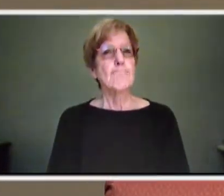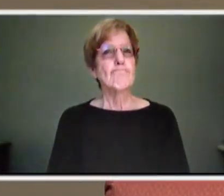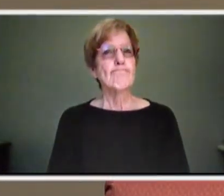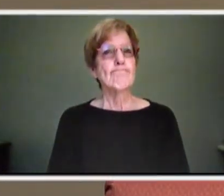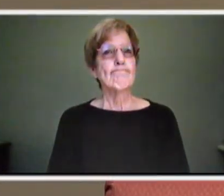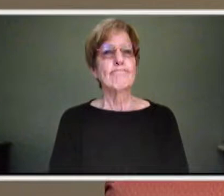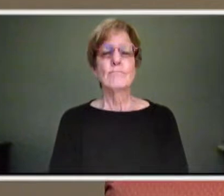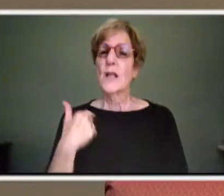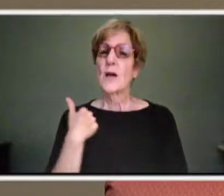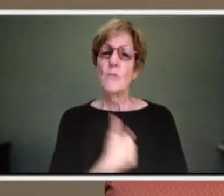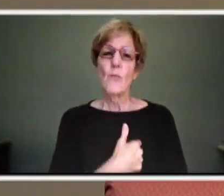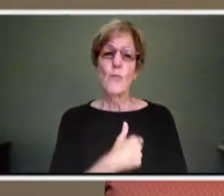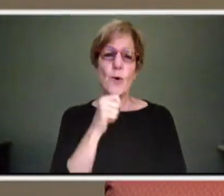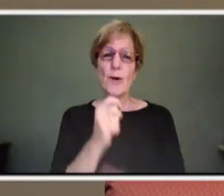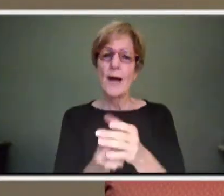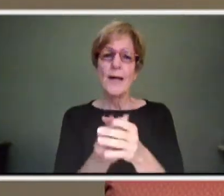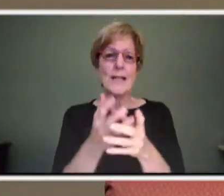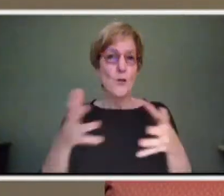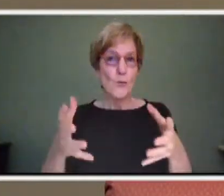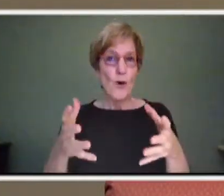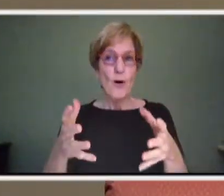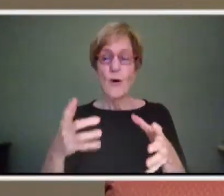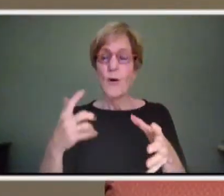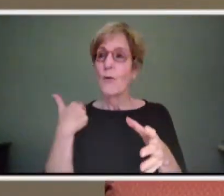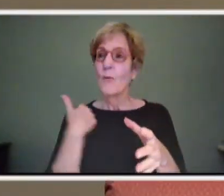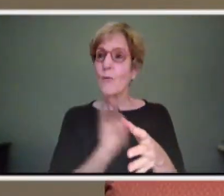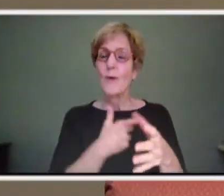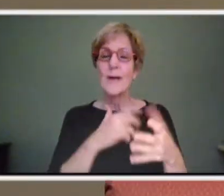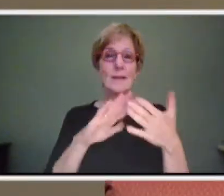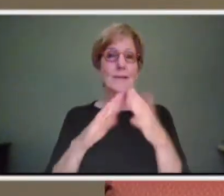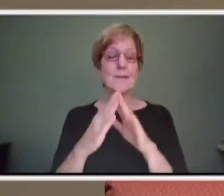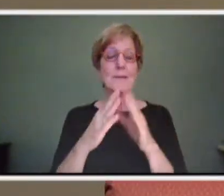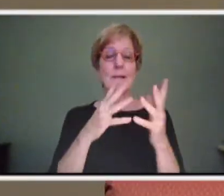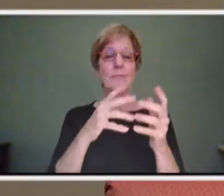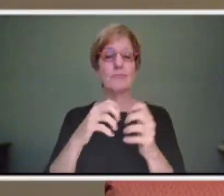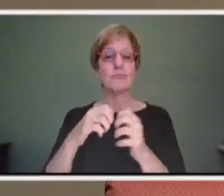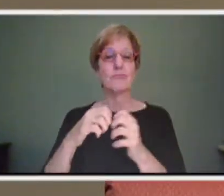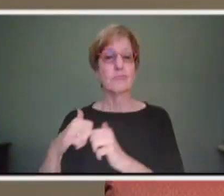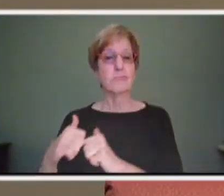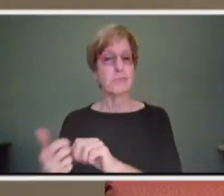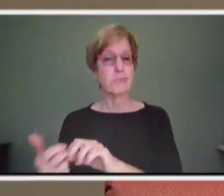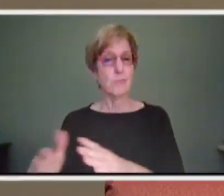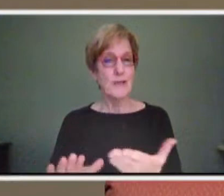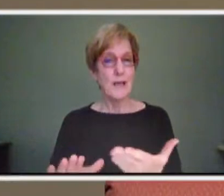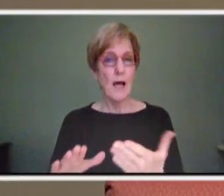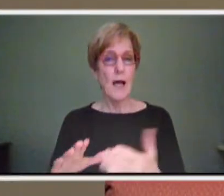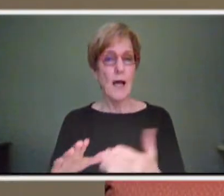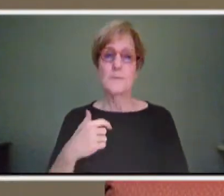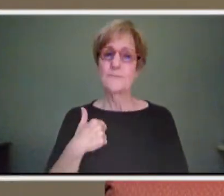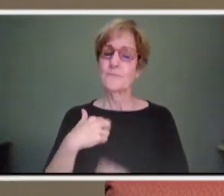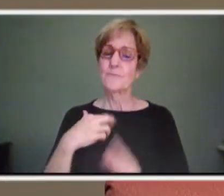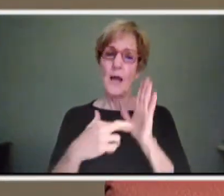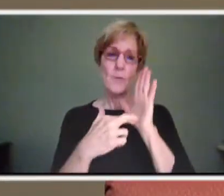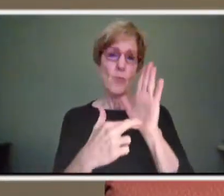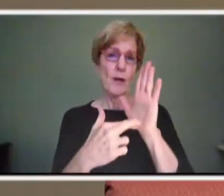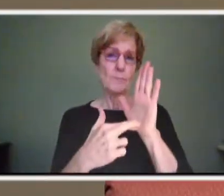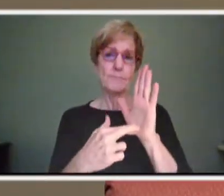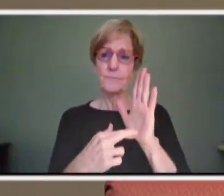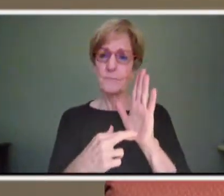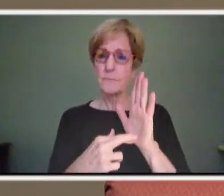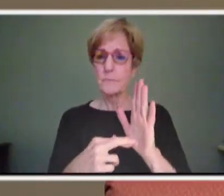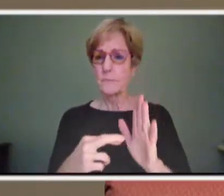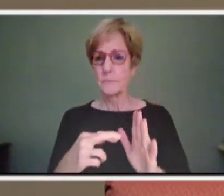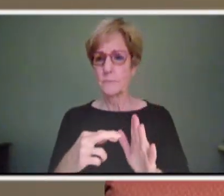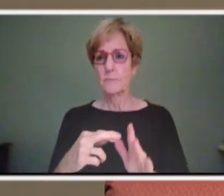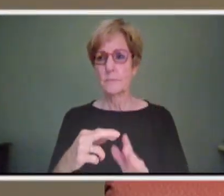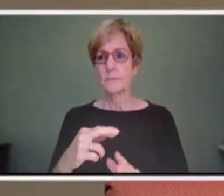we're not growing, we're dying. And I'm a district rep, and there were some